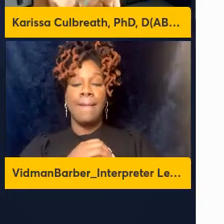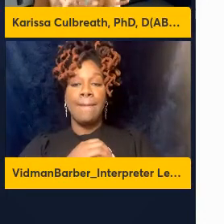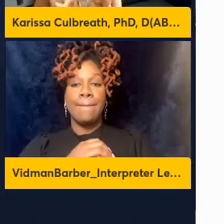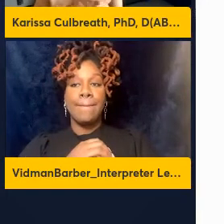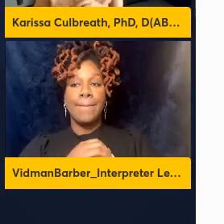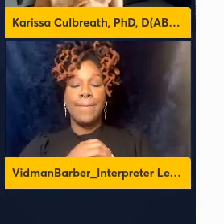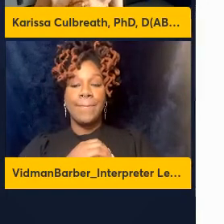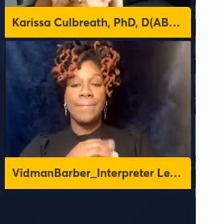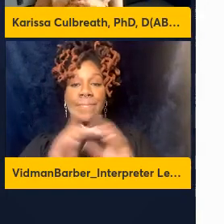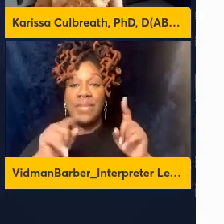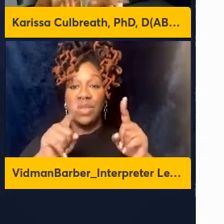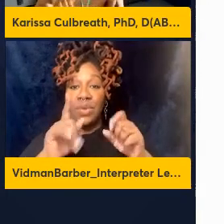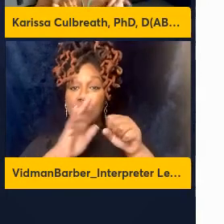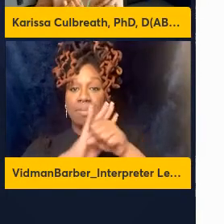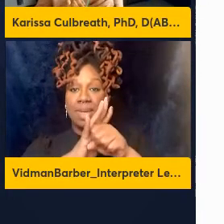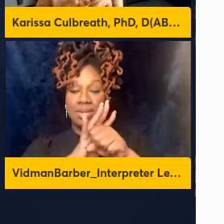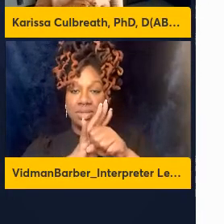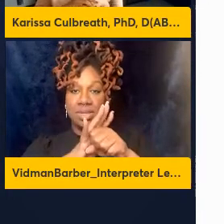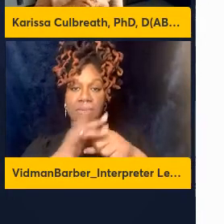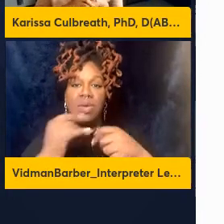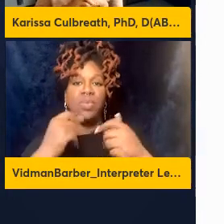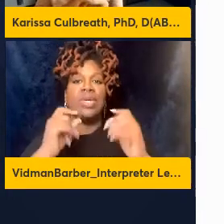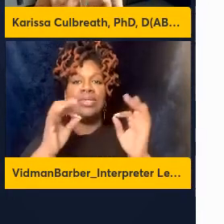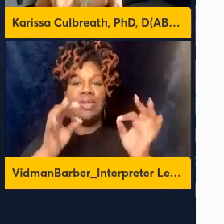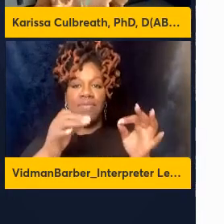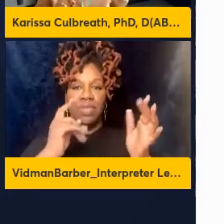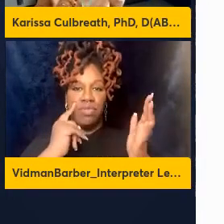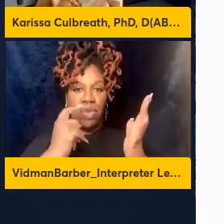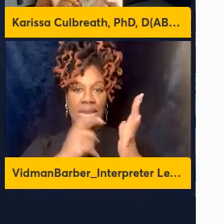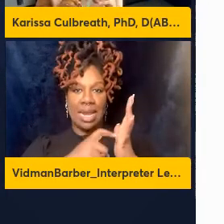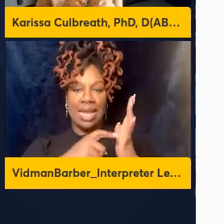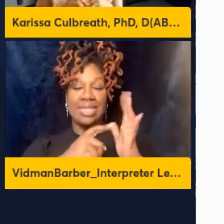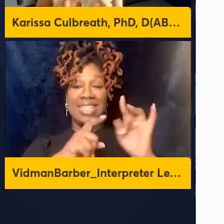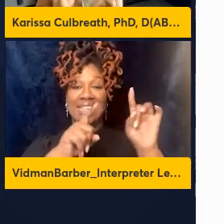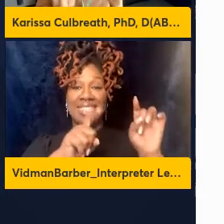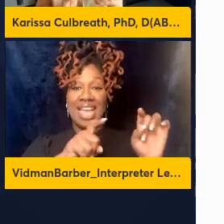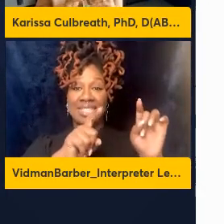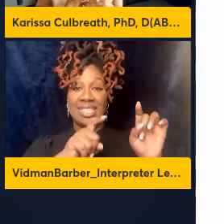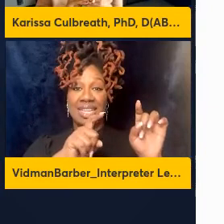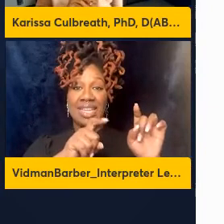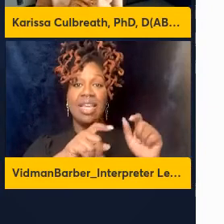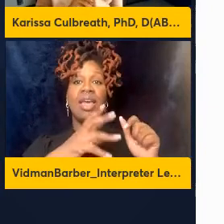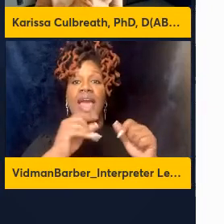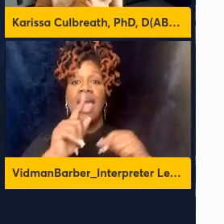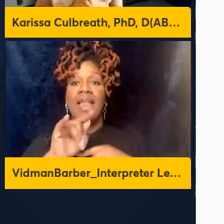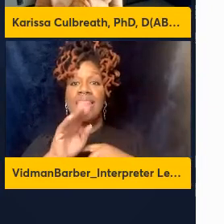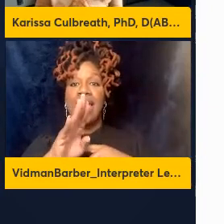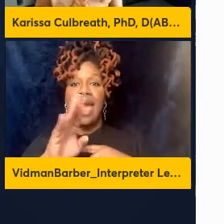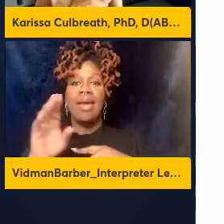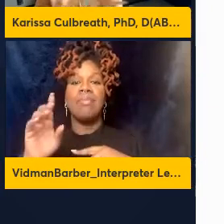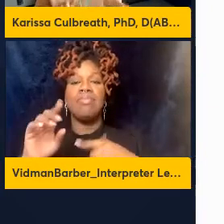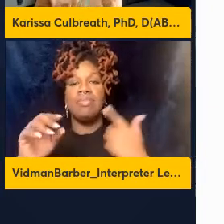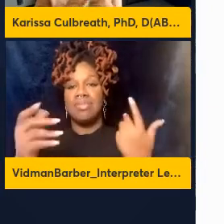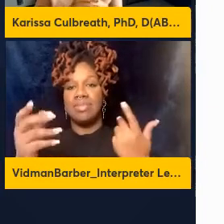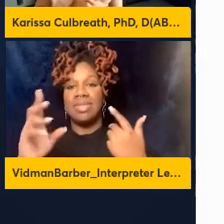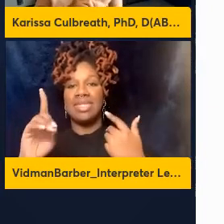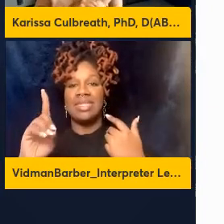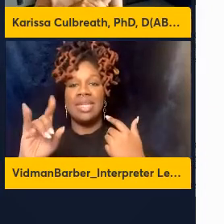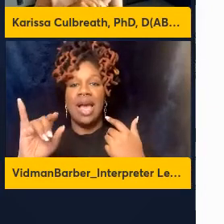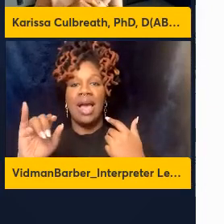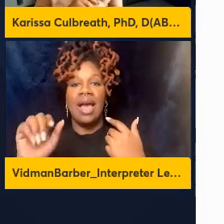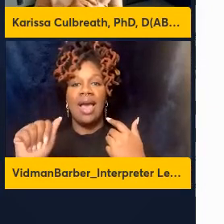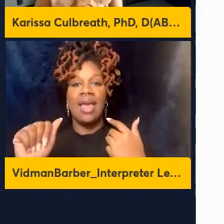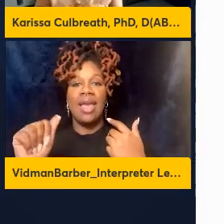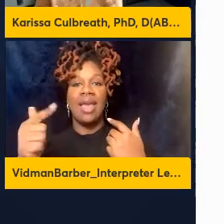So during the pandemic, we certainly recognized that testing and laboratory diagnostic testing was pivotal during